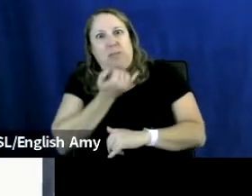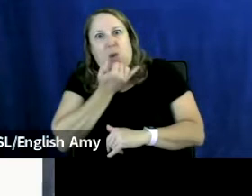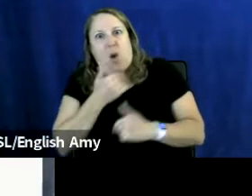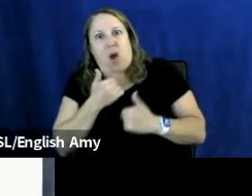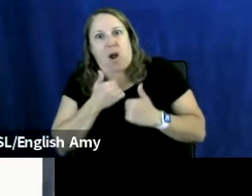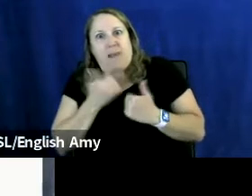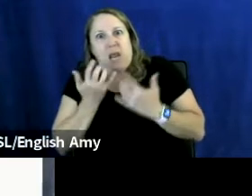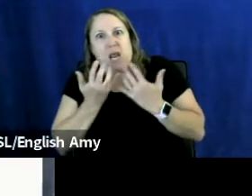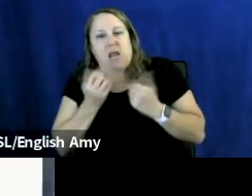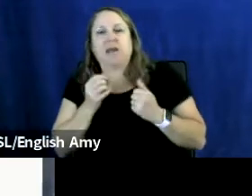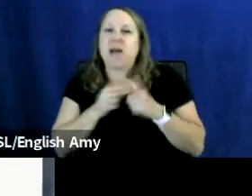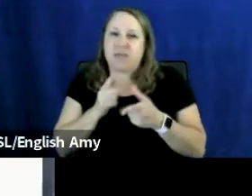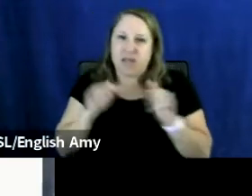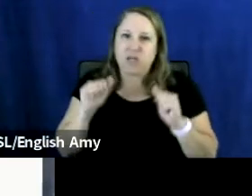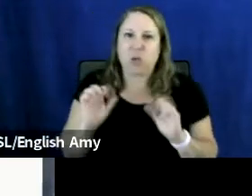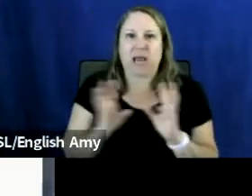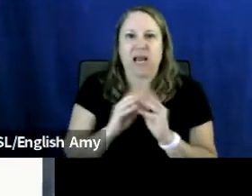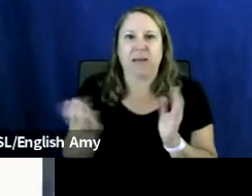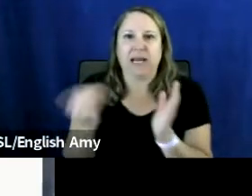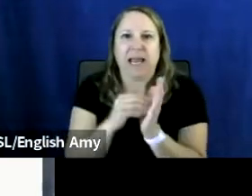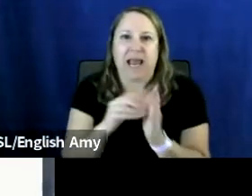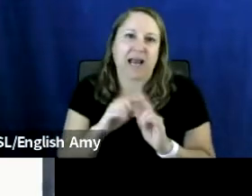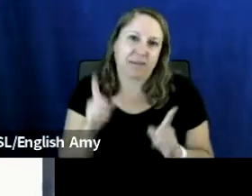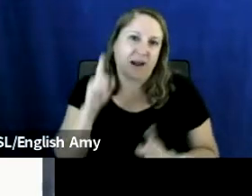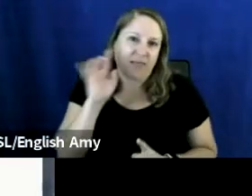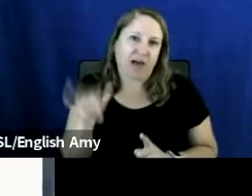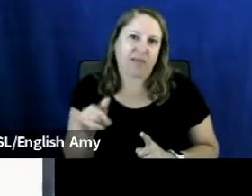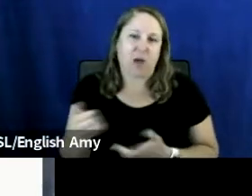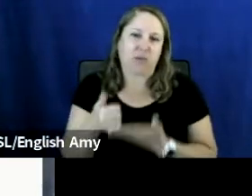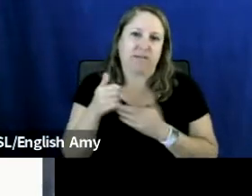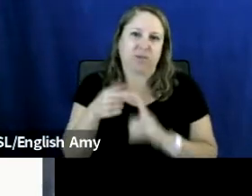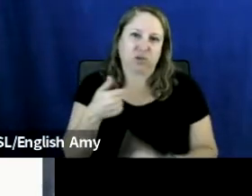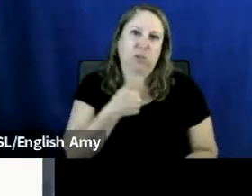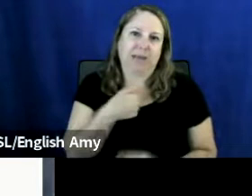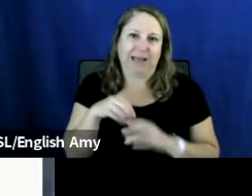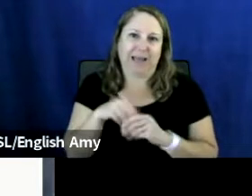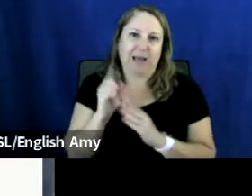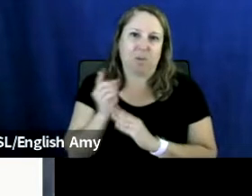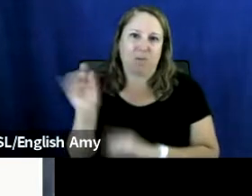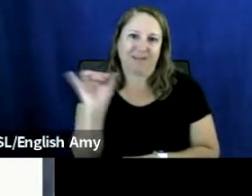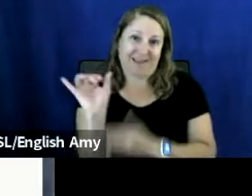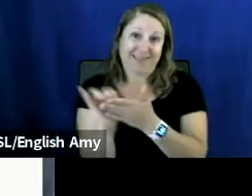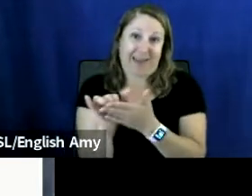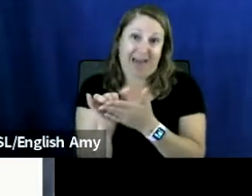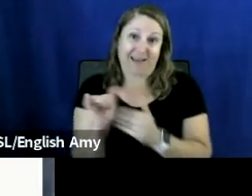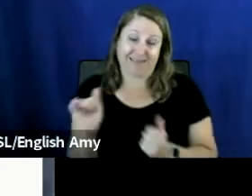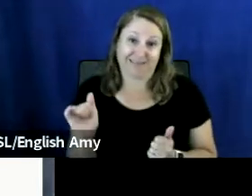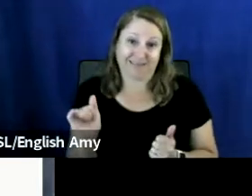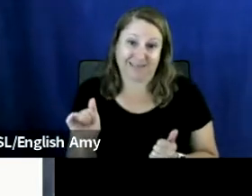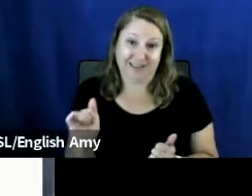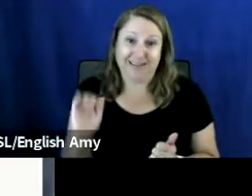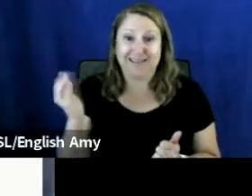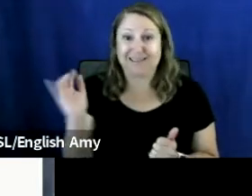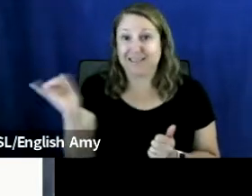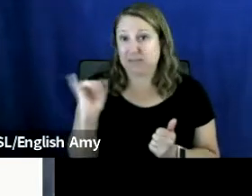like reconvene as a class. But I thought that was really beneficial for me in like those moments when maybe it seems like